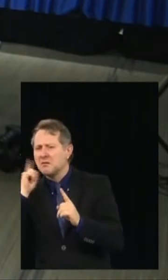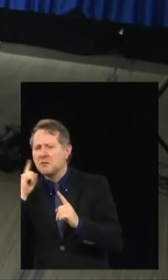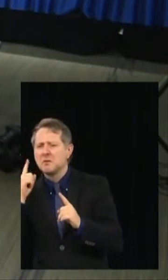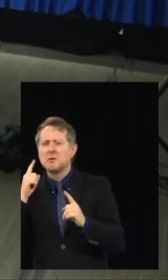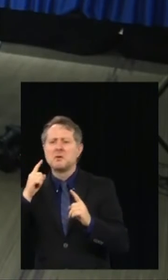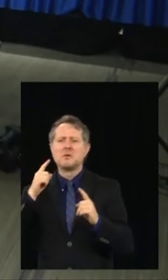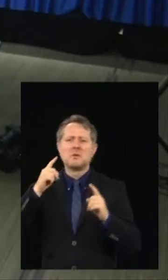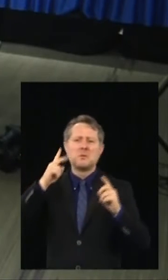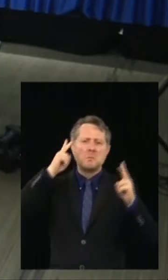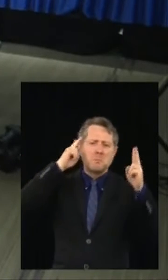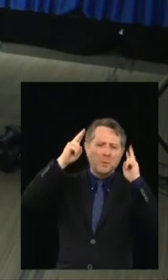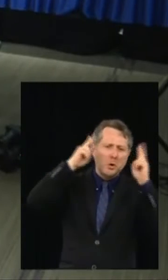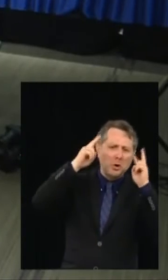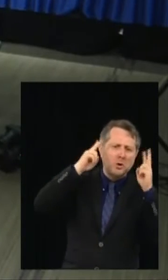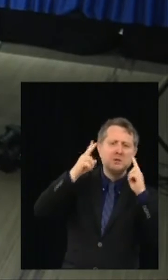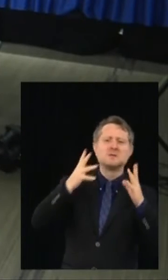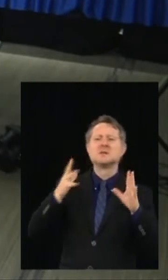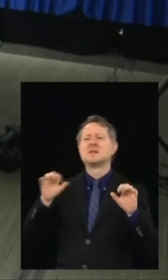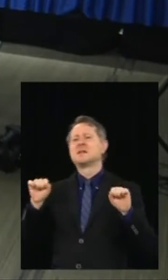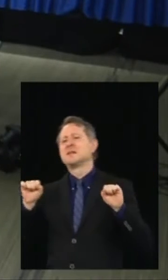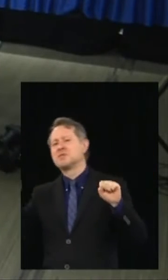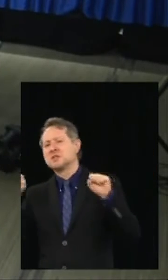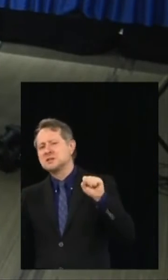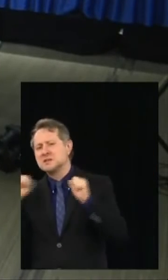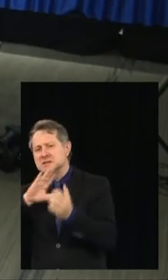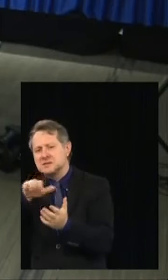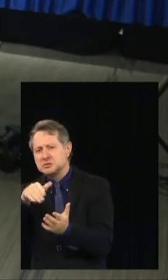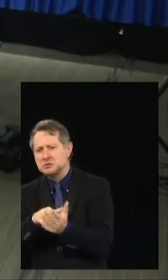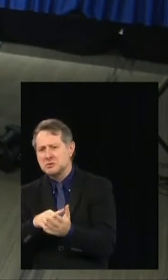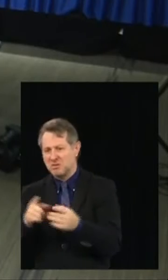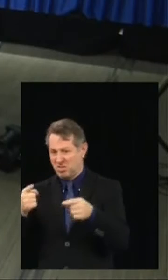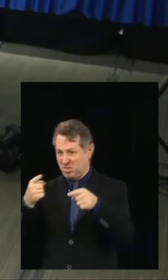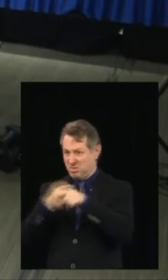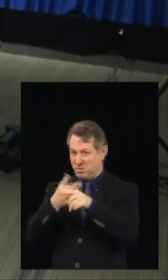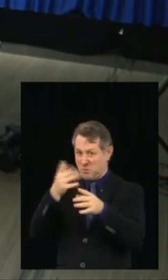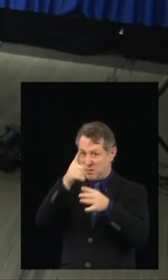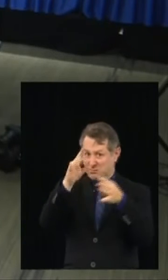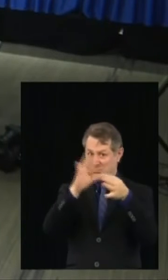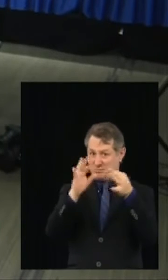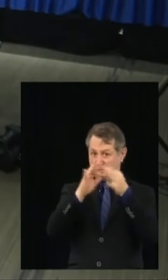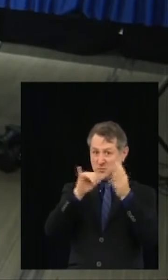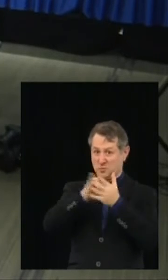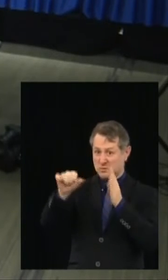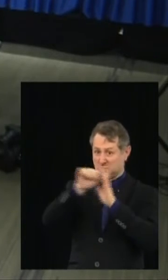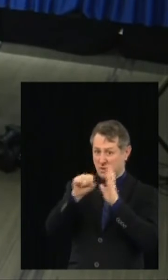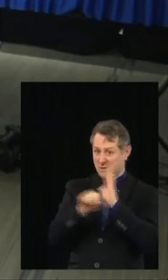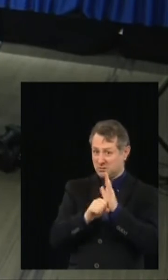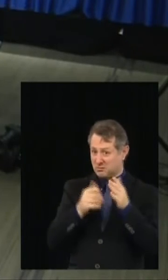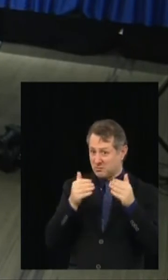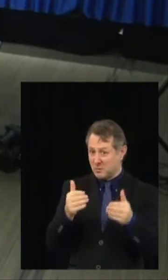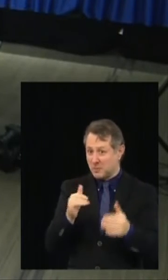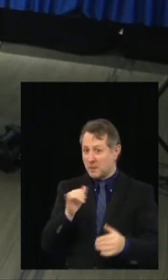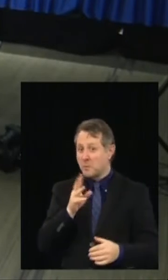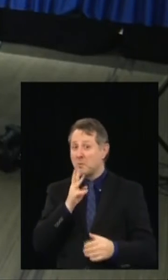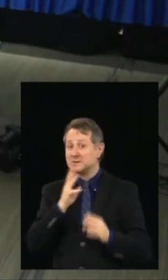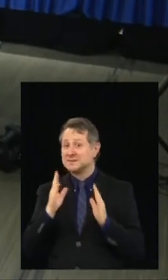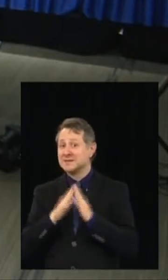Does that undermine or conflict with what the state is trying to do when you have this large population here in Watertown moving a little more quickly